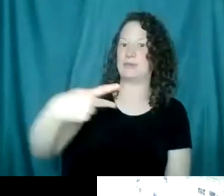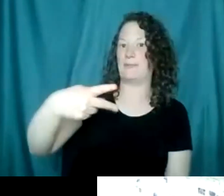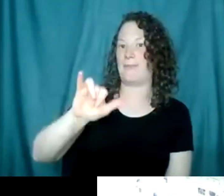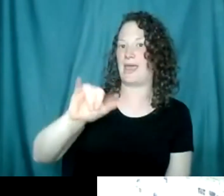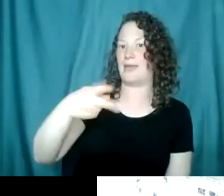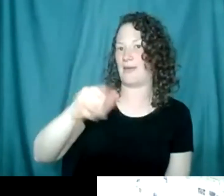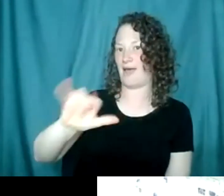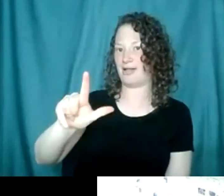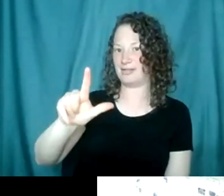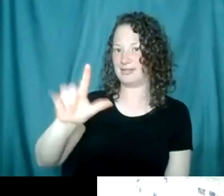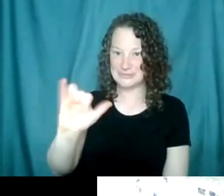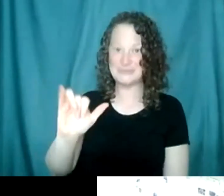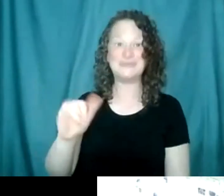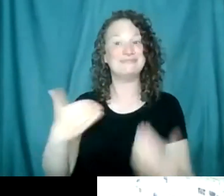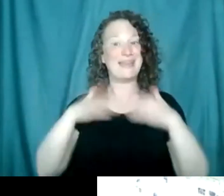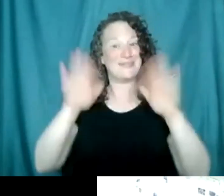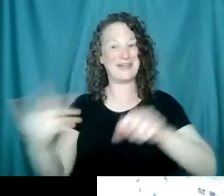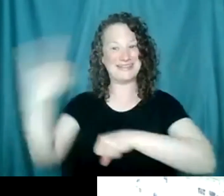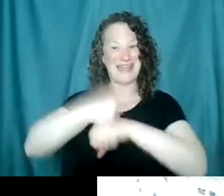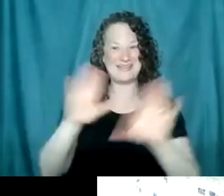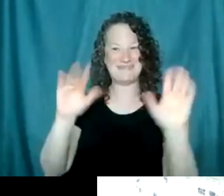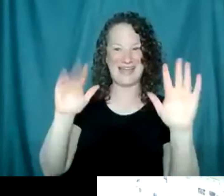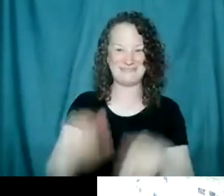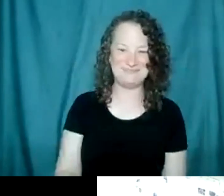paypal.me/SkypeAScientist. And with that, have a great day, everyone. Goodbye.